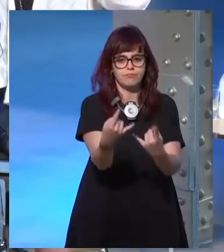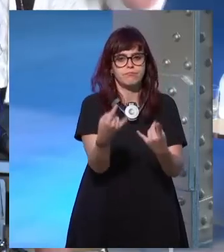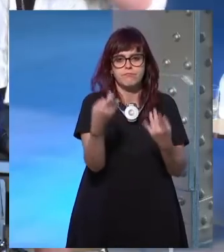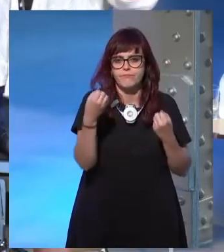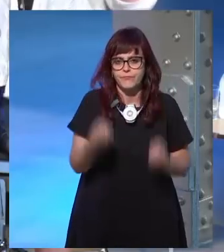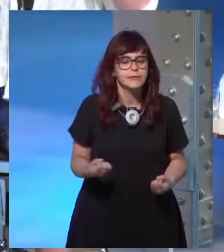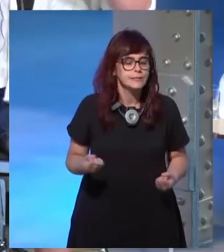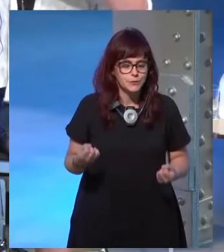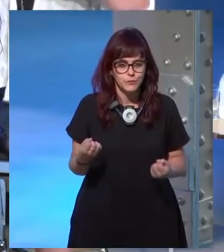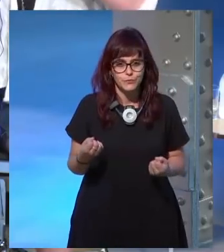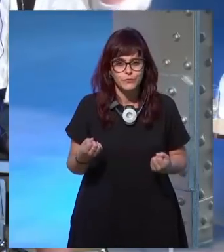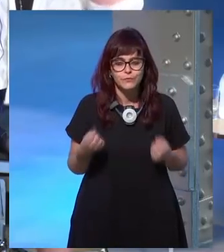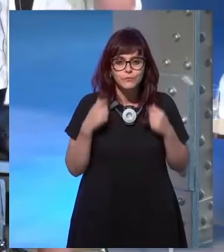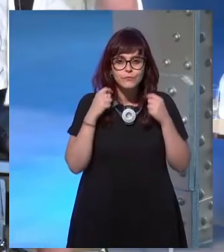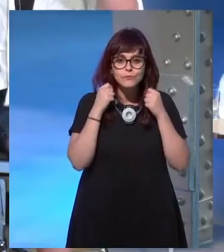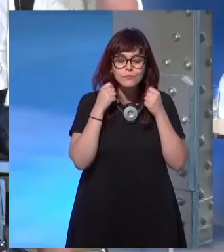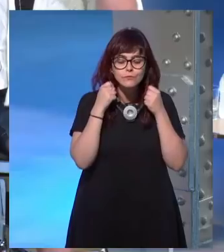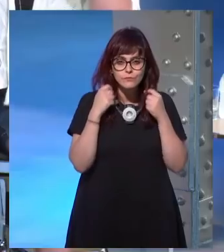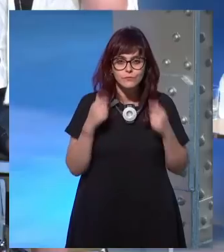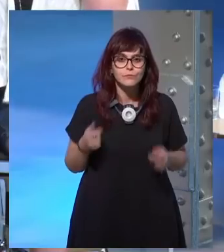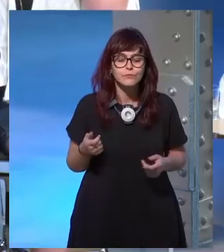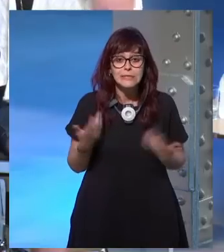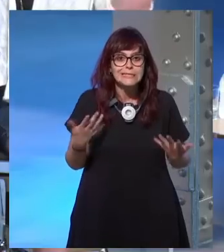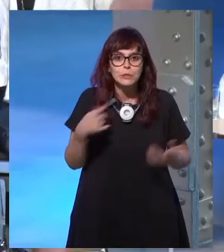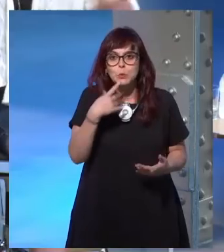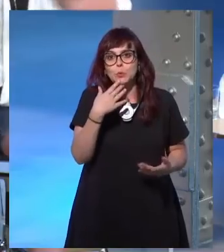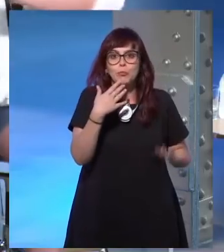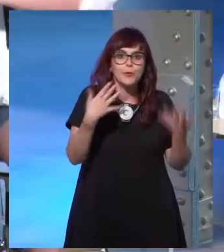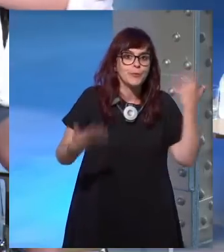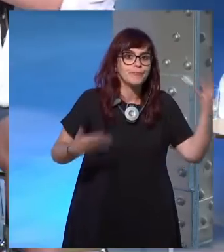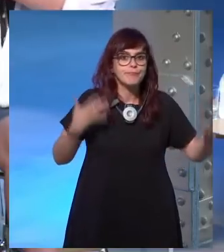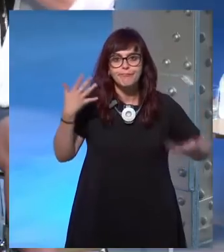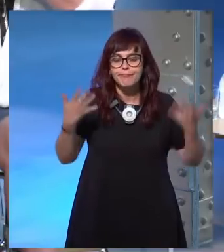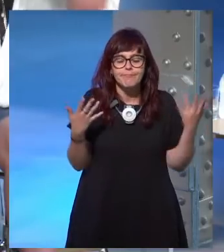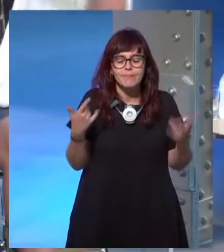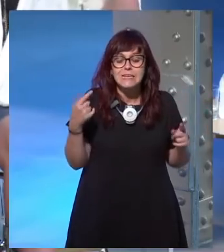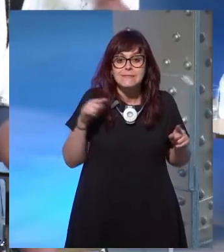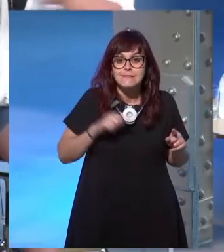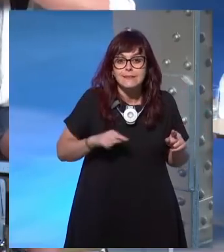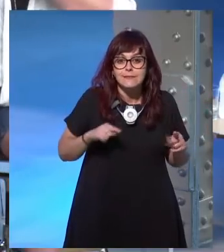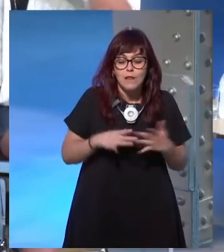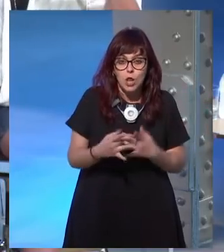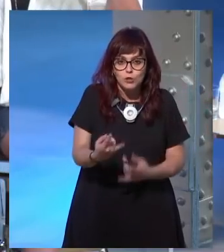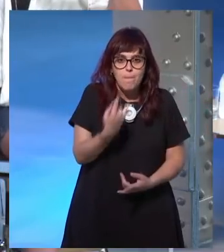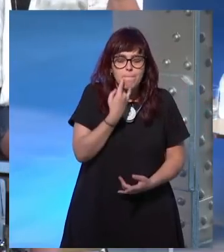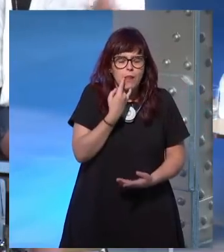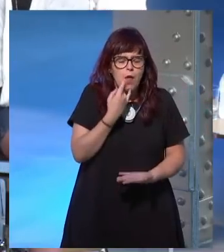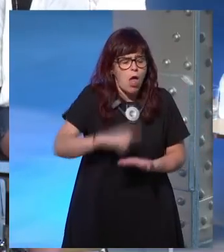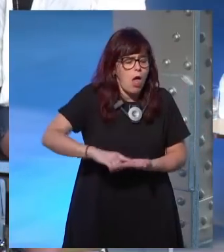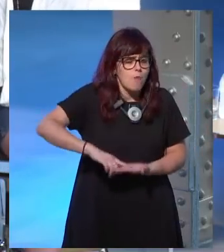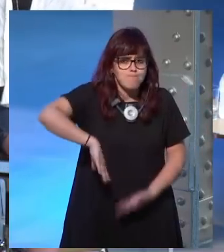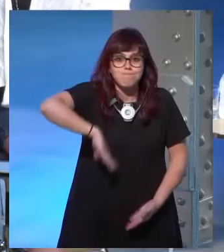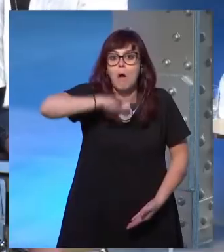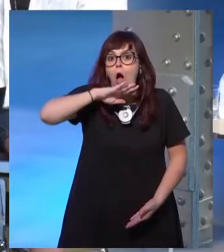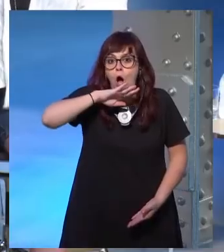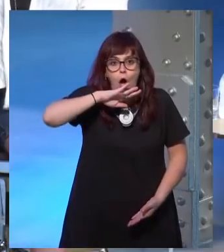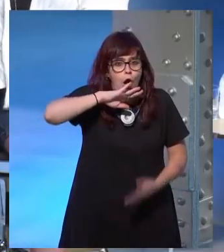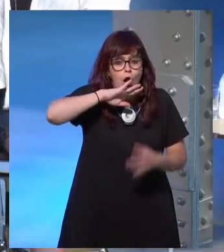it's that whole, you're charged with adrenaline and you can get really focused. But then I will go and I will rest. I will rest and I won't do anything for a